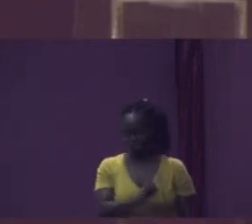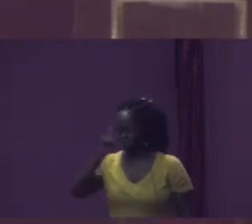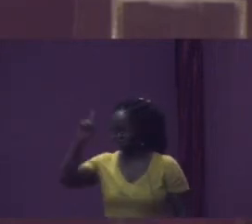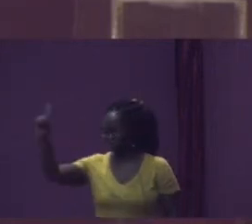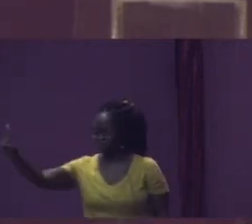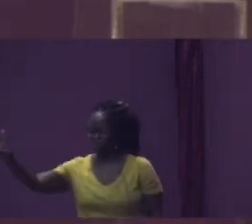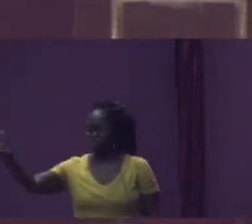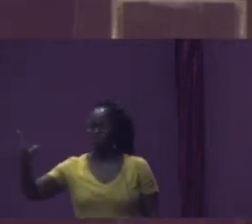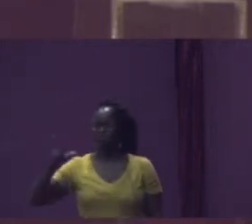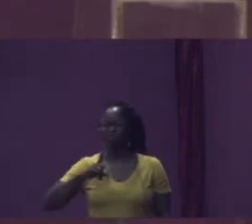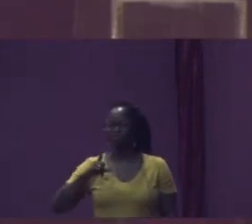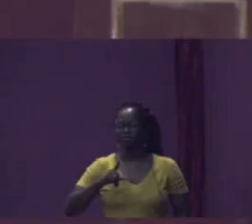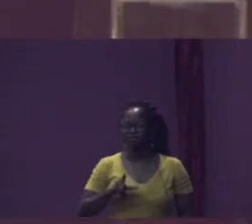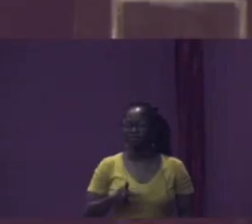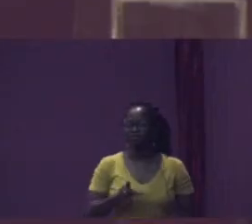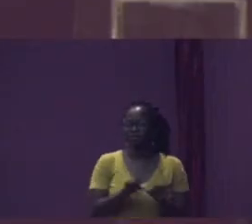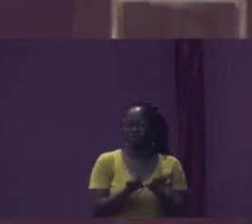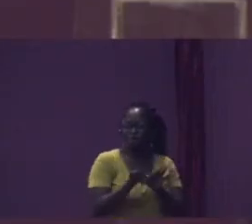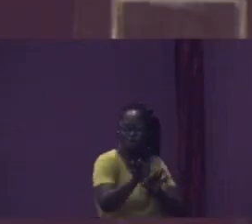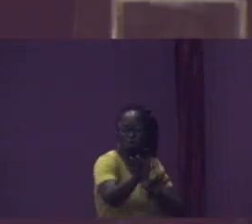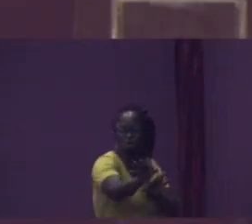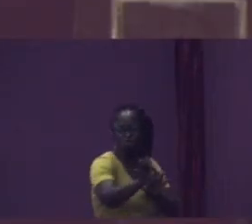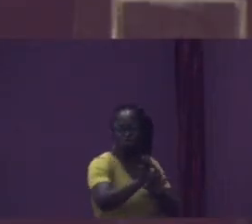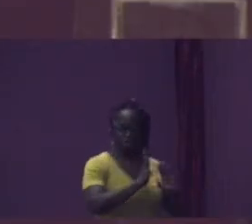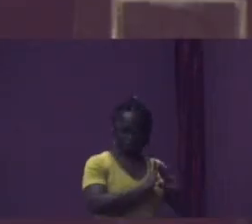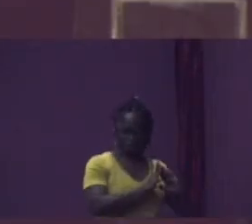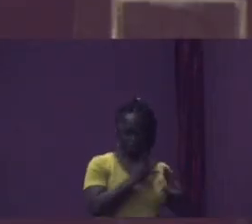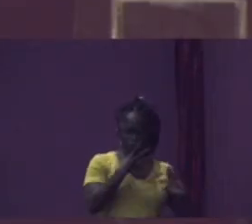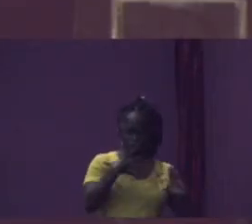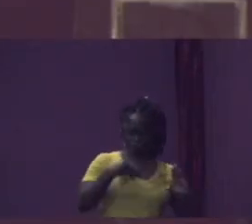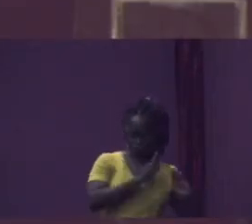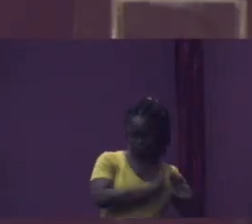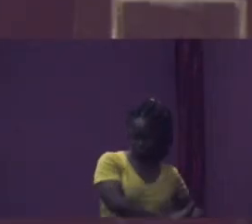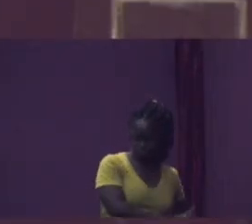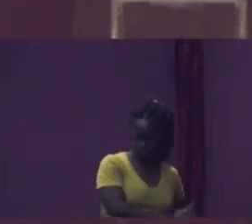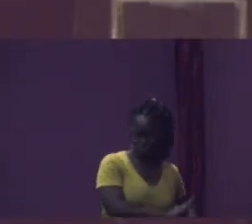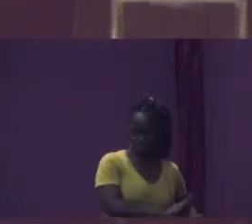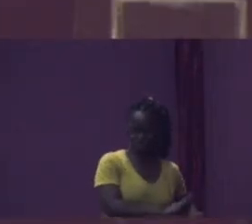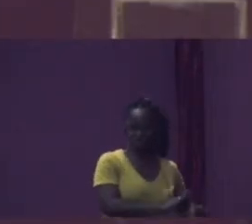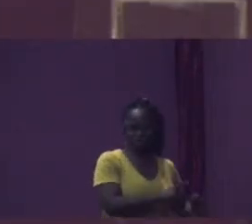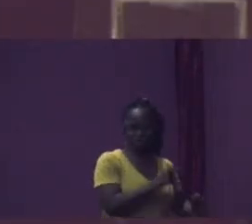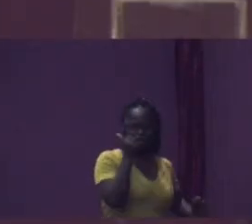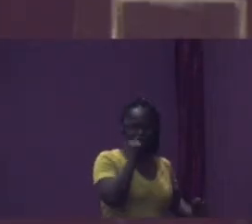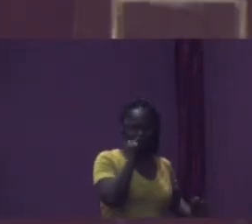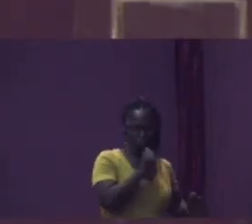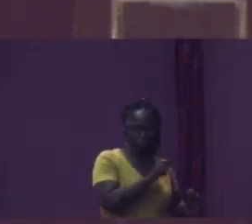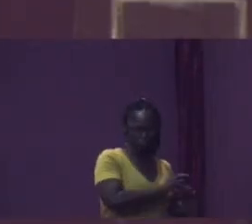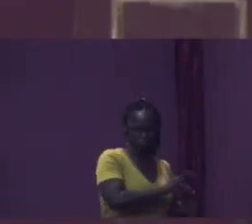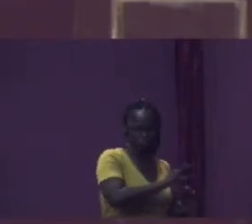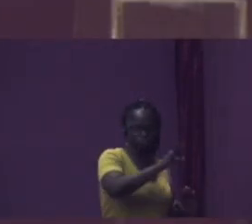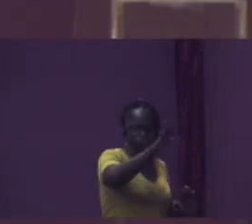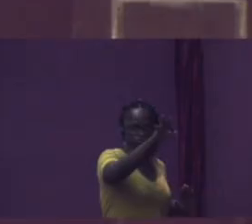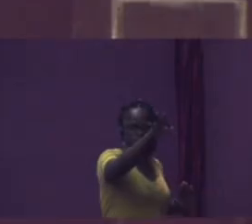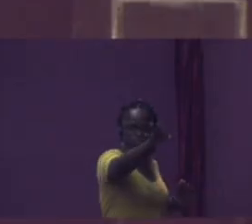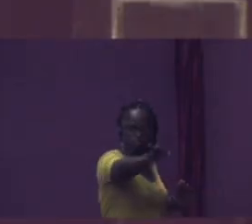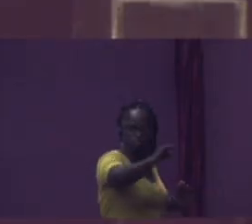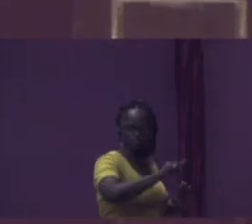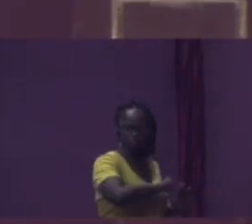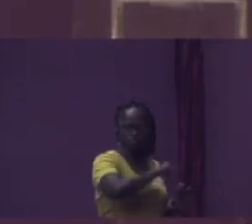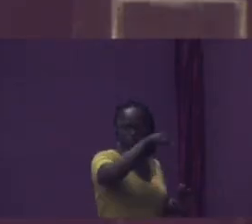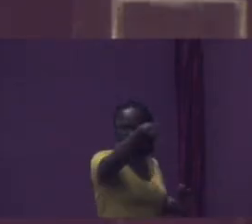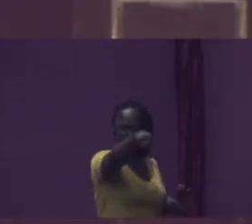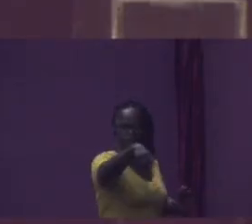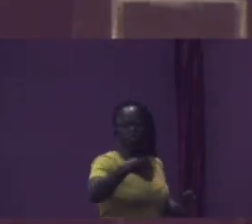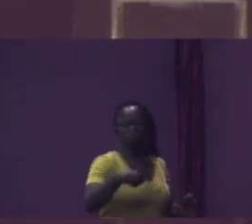though the health services were free, she had to provide her own food. The antenatal waiting provides only 1 meal a